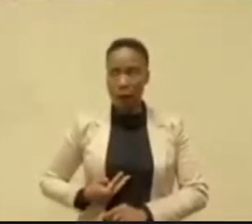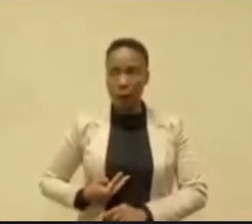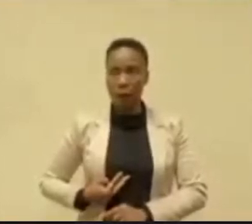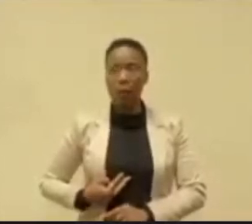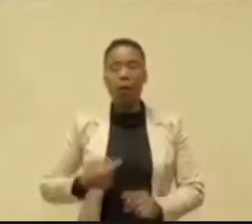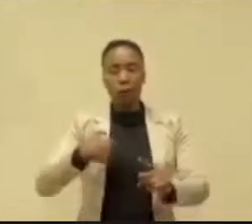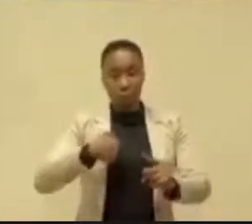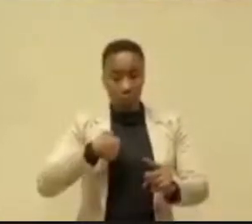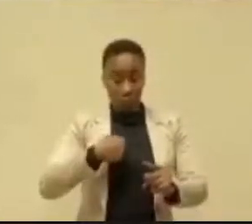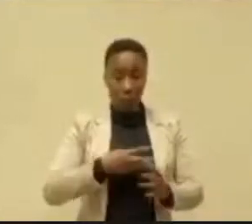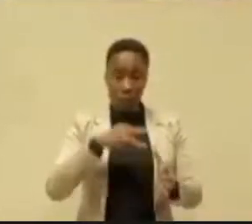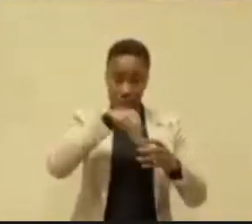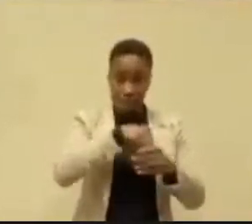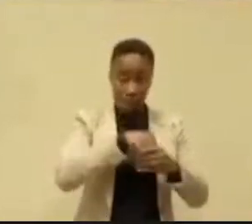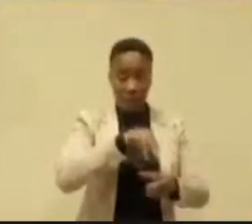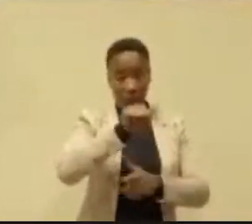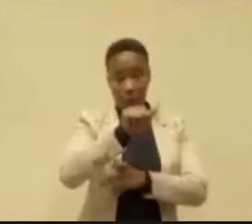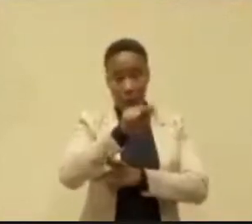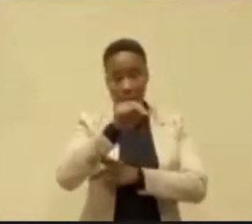anc